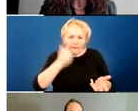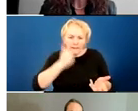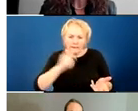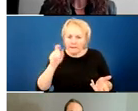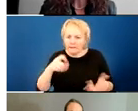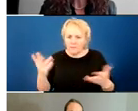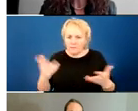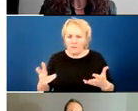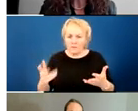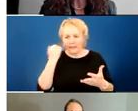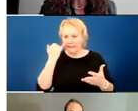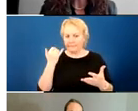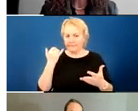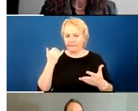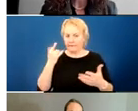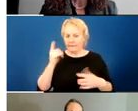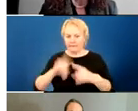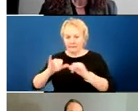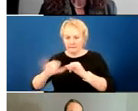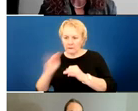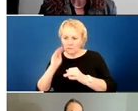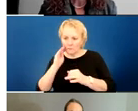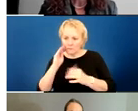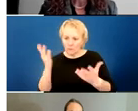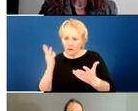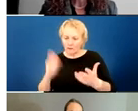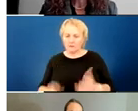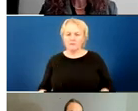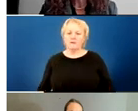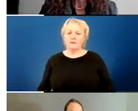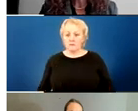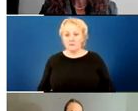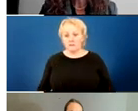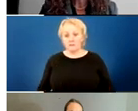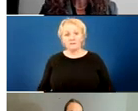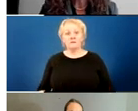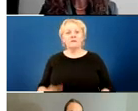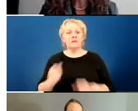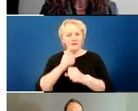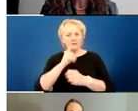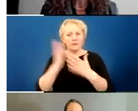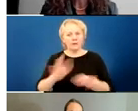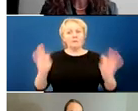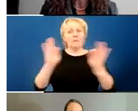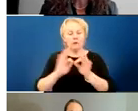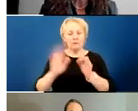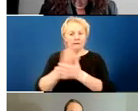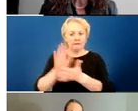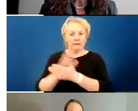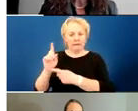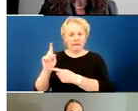needs if we're not going to be able to be in our home, packing some important documents to help with that recovery phase as